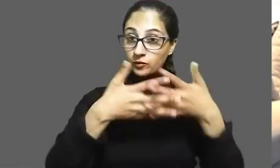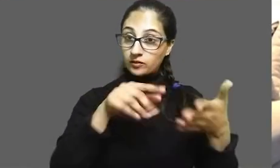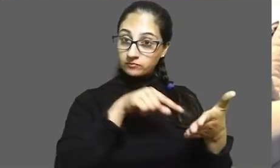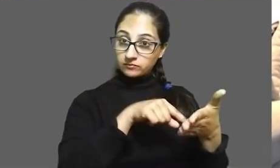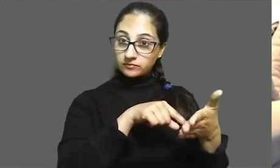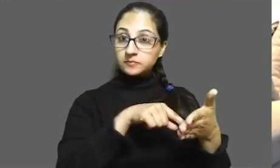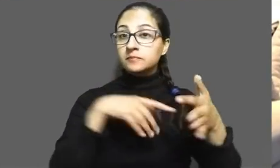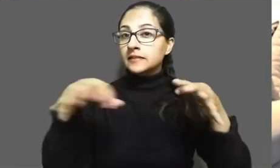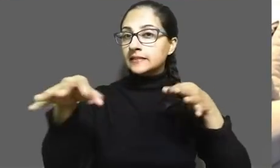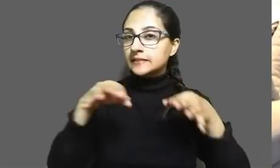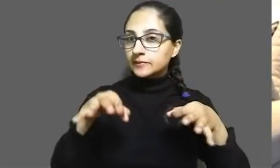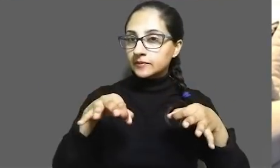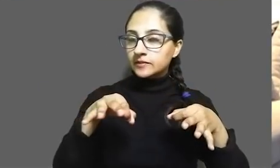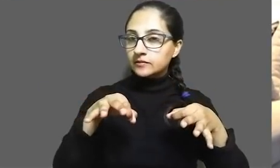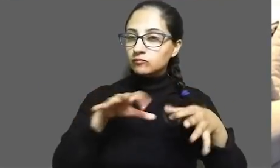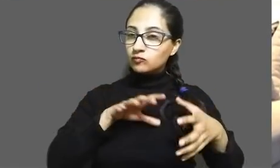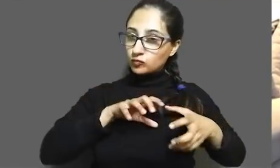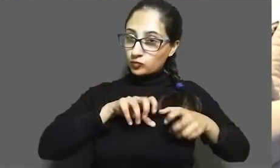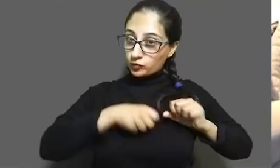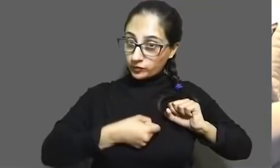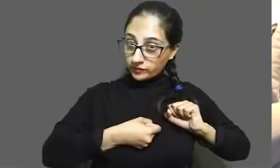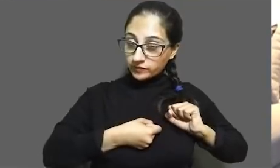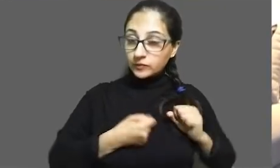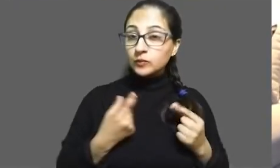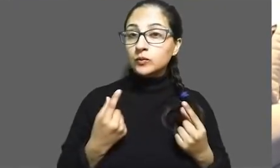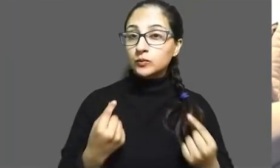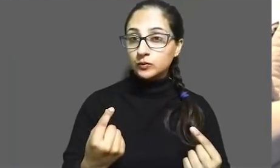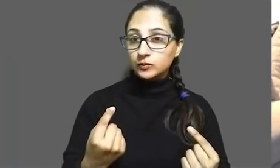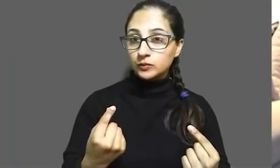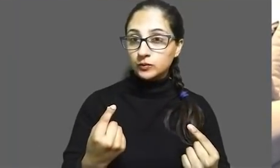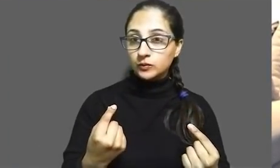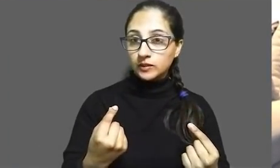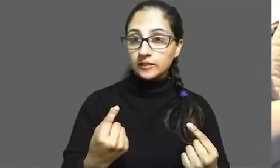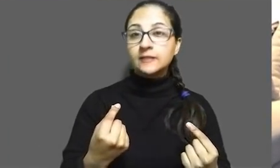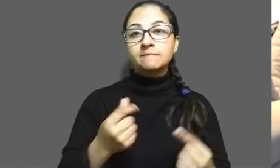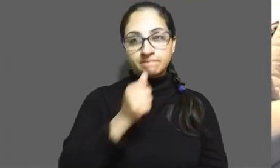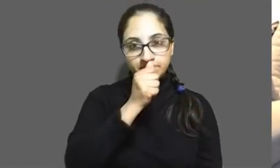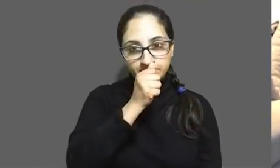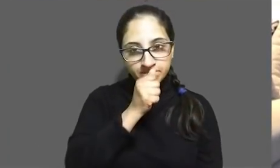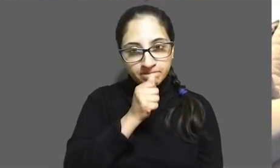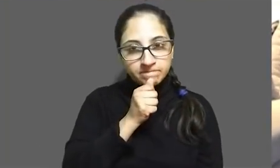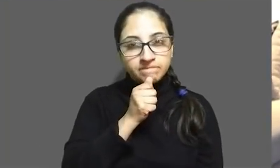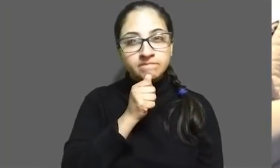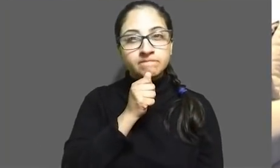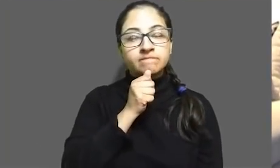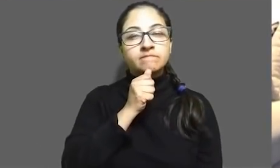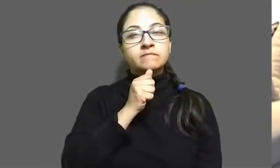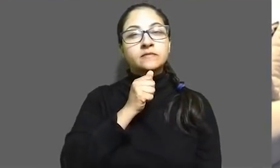And caring for the spirit. How do we care for the spirit?